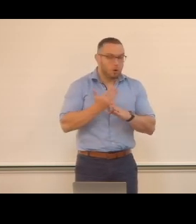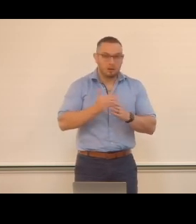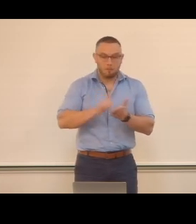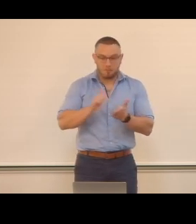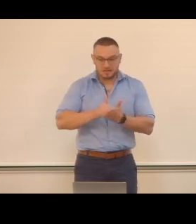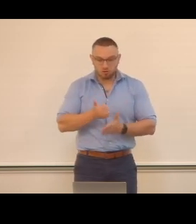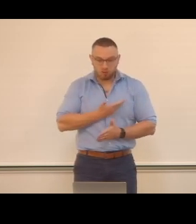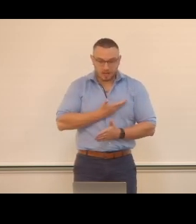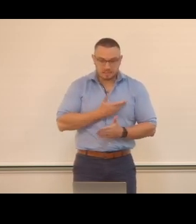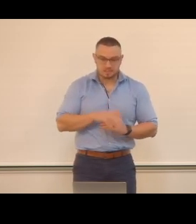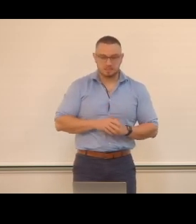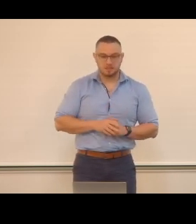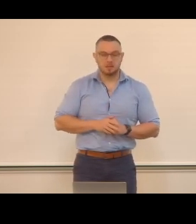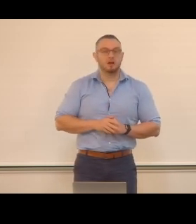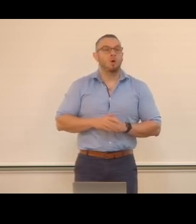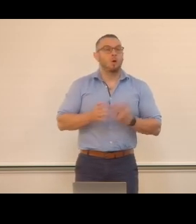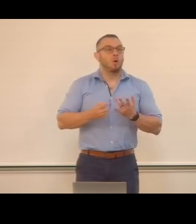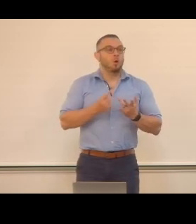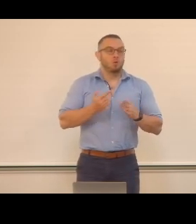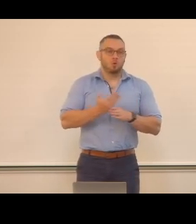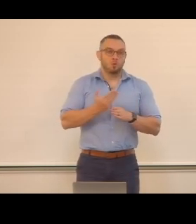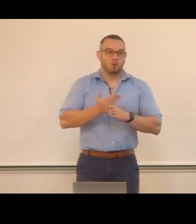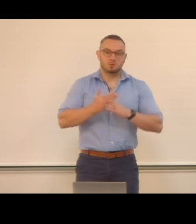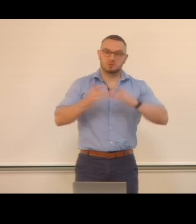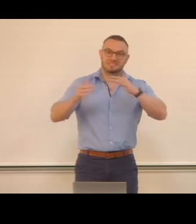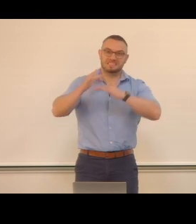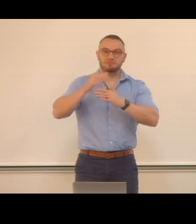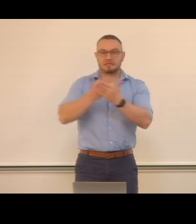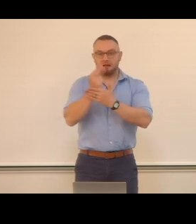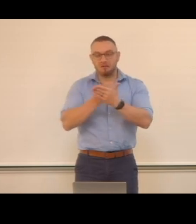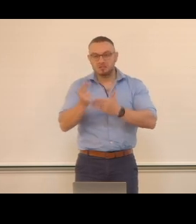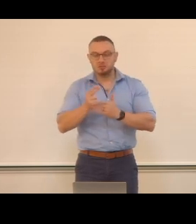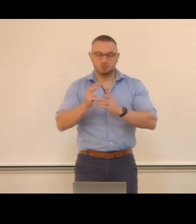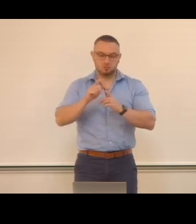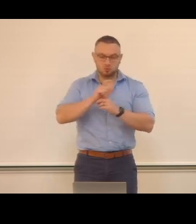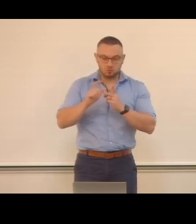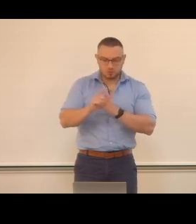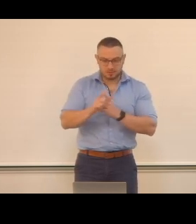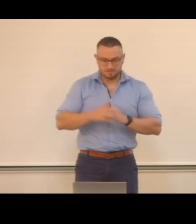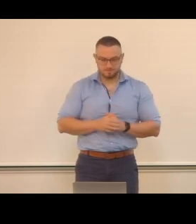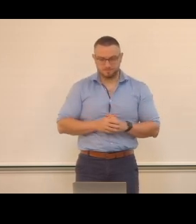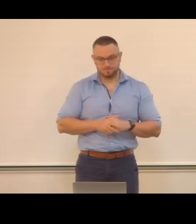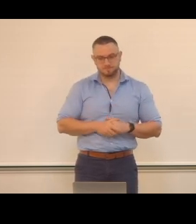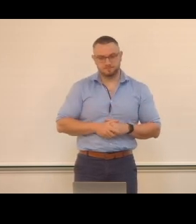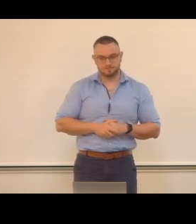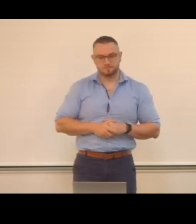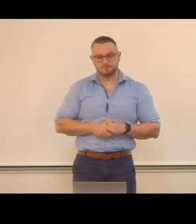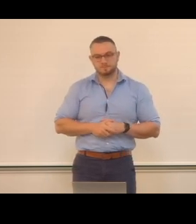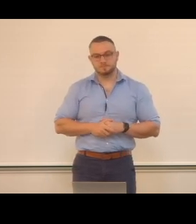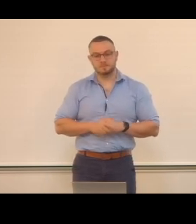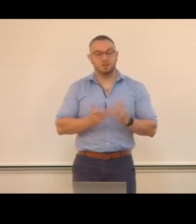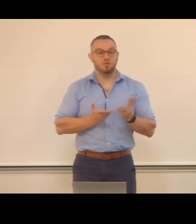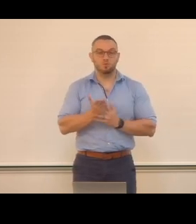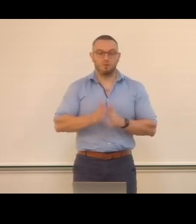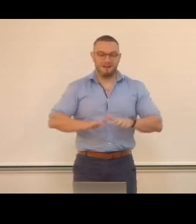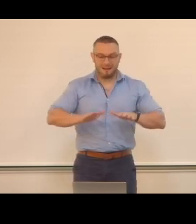side, and I work in the space architecture community with AIAA and ASCE. And as far as